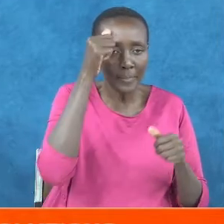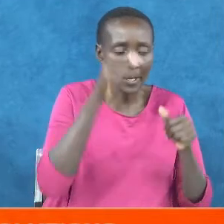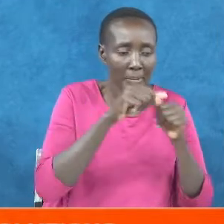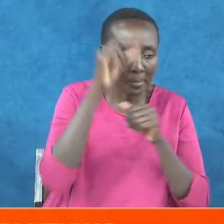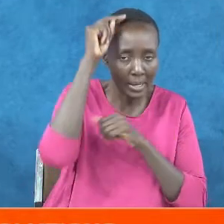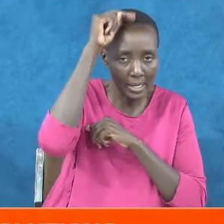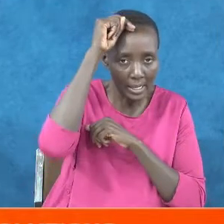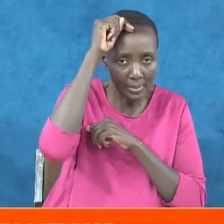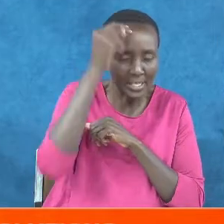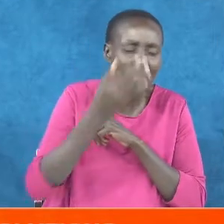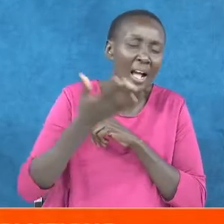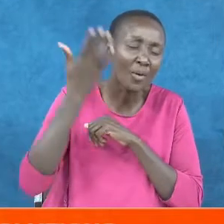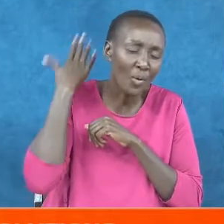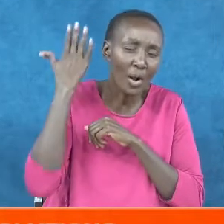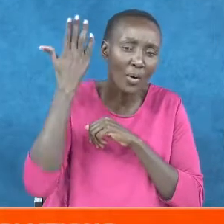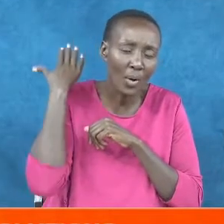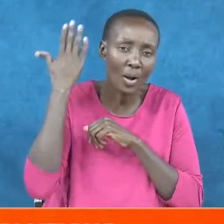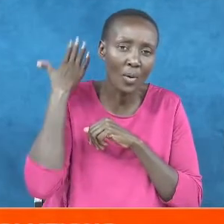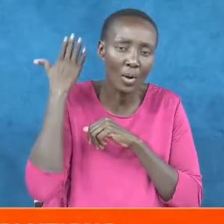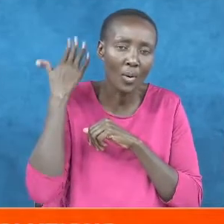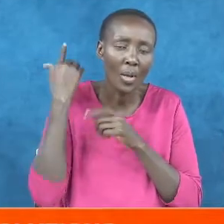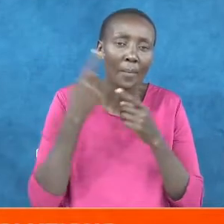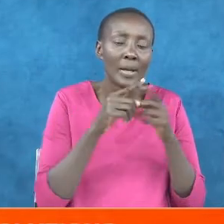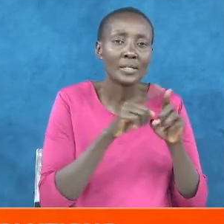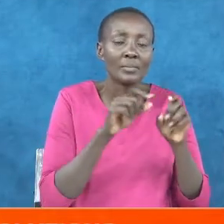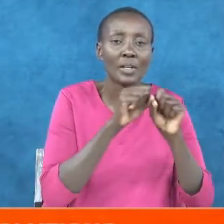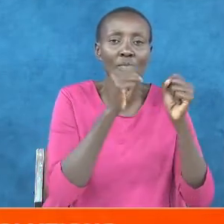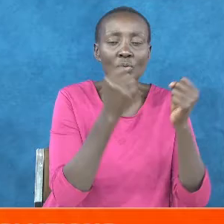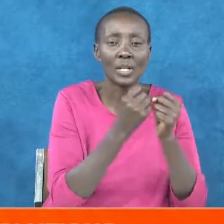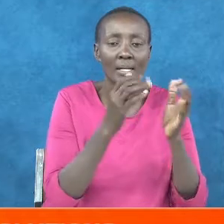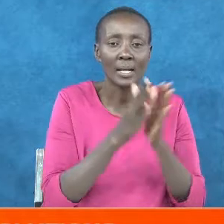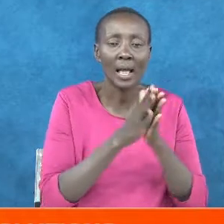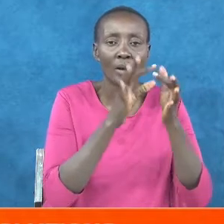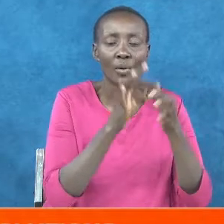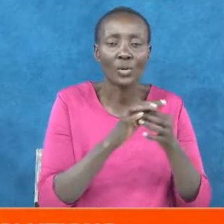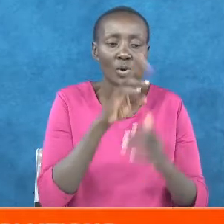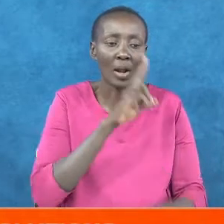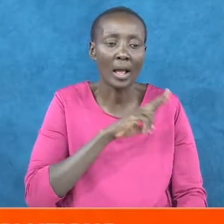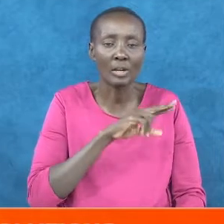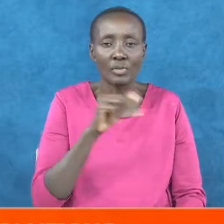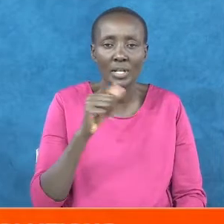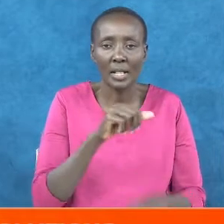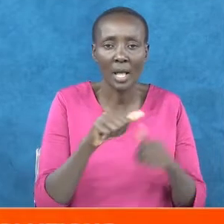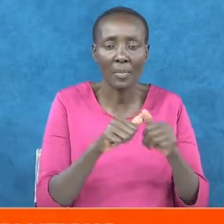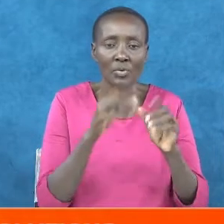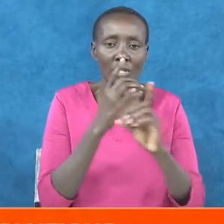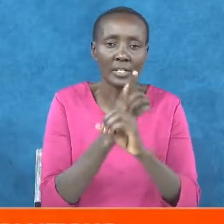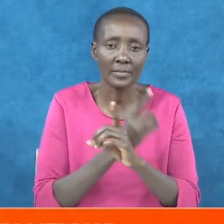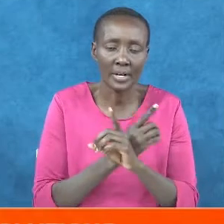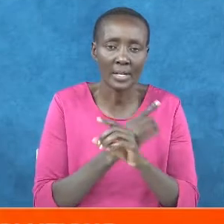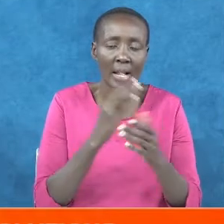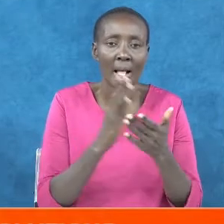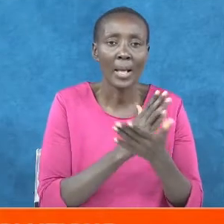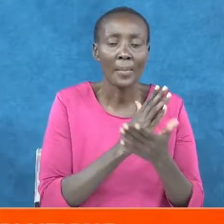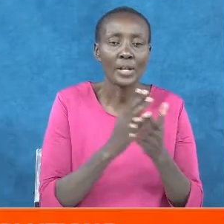that this is a long time ago, and there were certain societal and cultural attitudes towards different sections